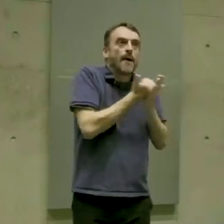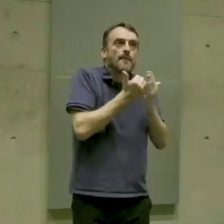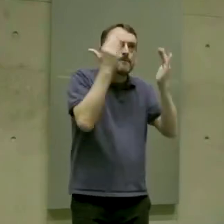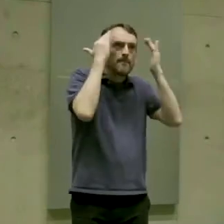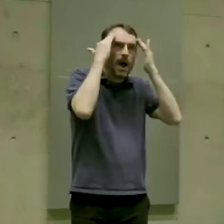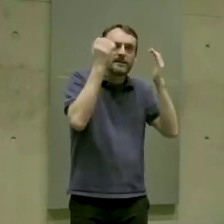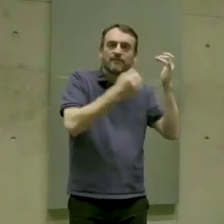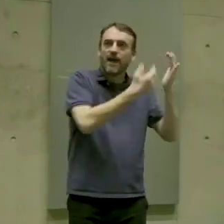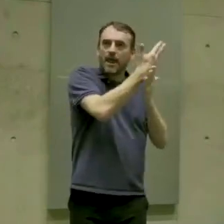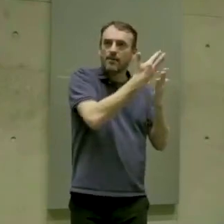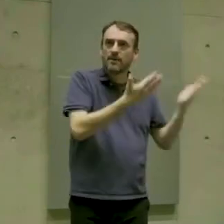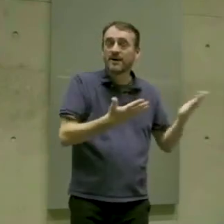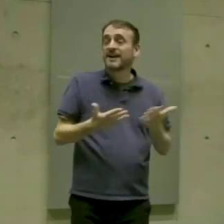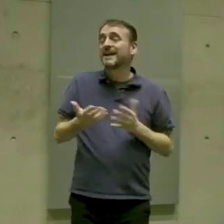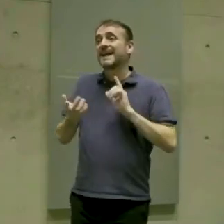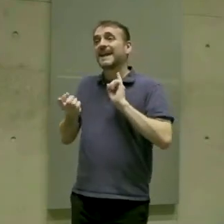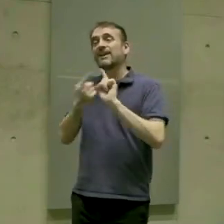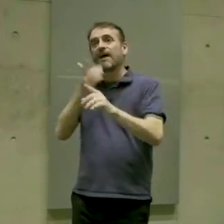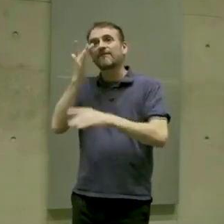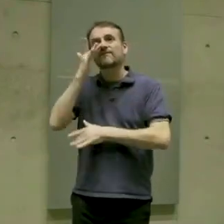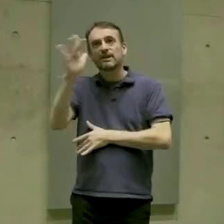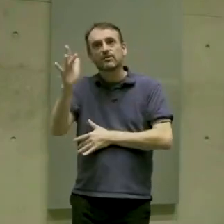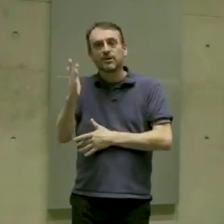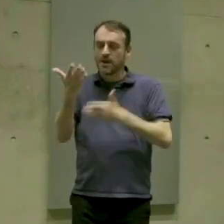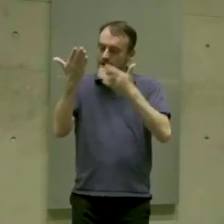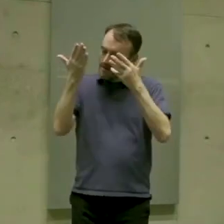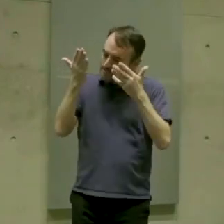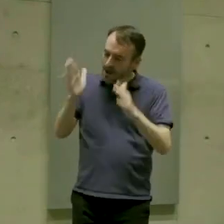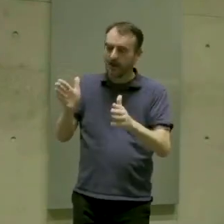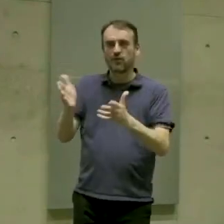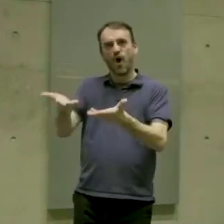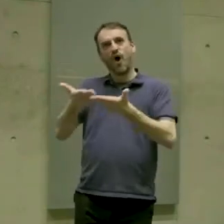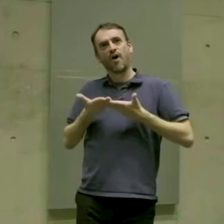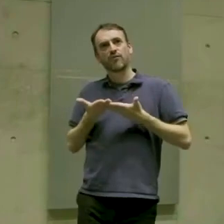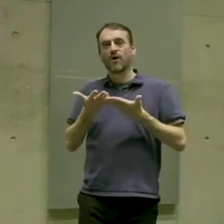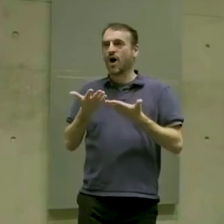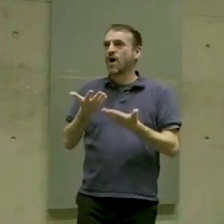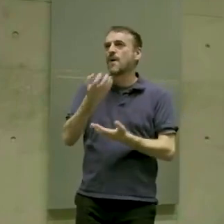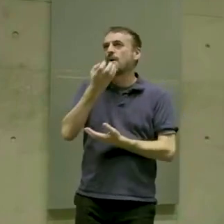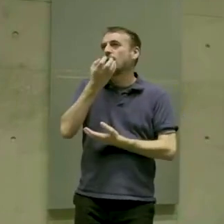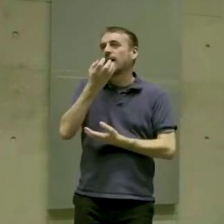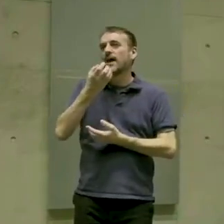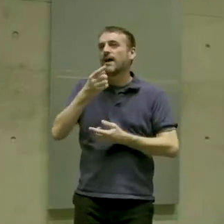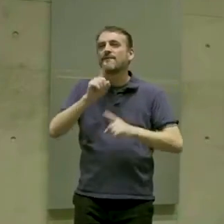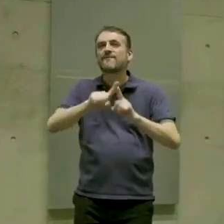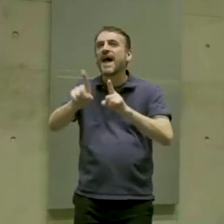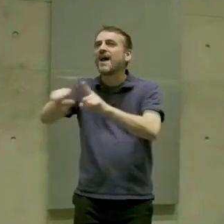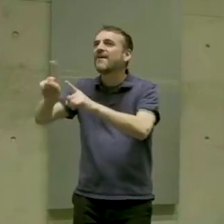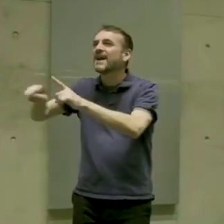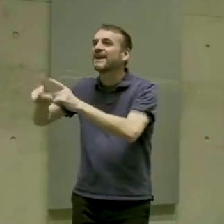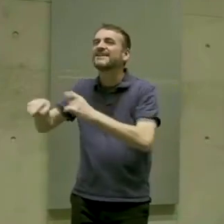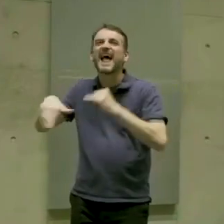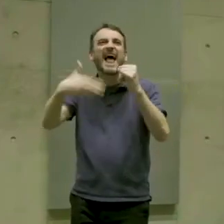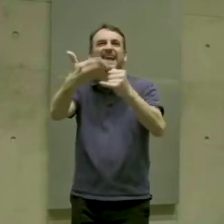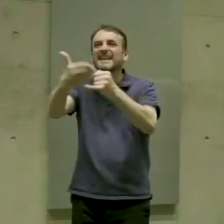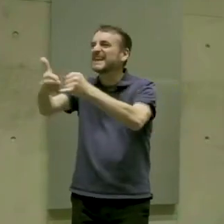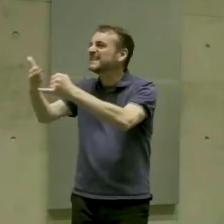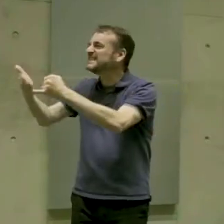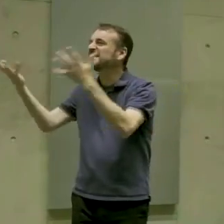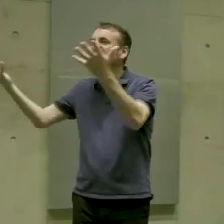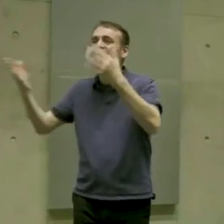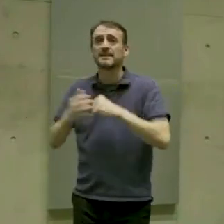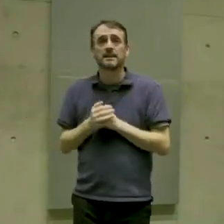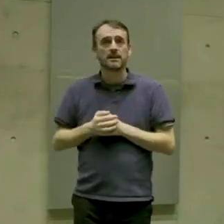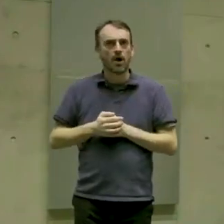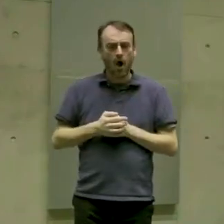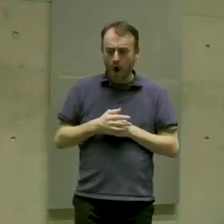offer, thanks to its choices, a sort of glittering array of beautiful alternate endings. The world must make sense, the